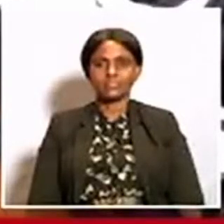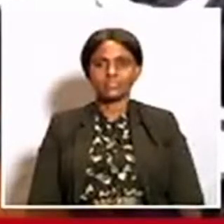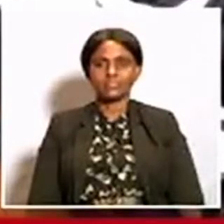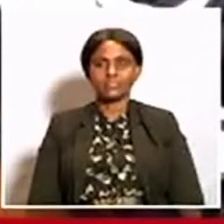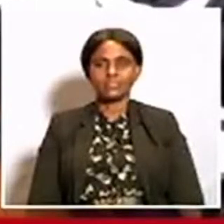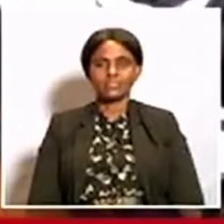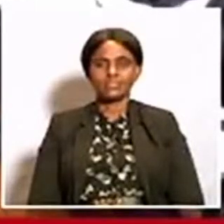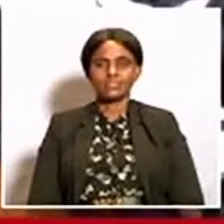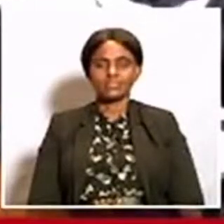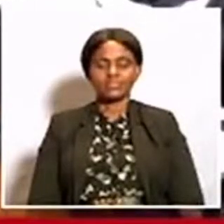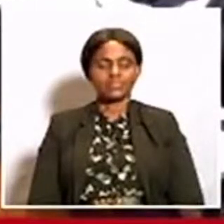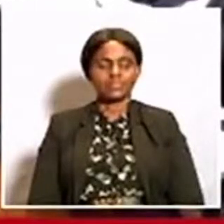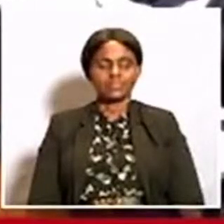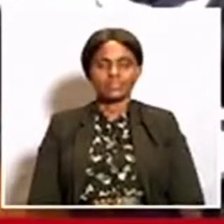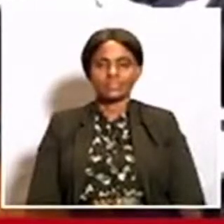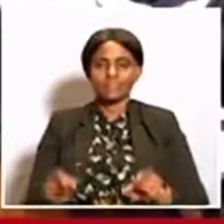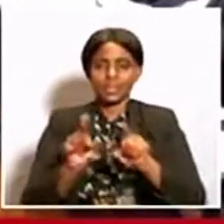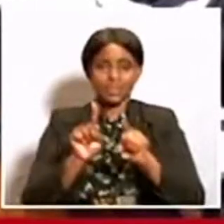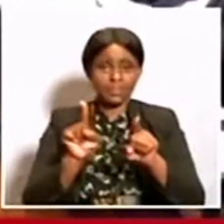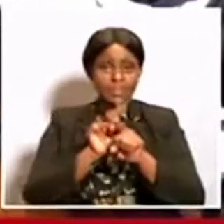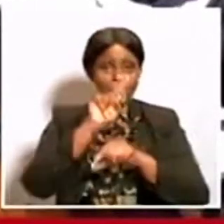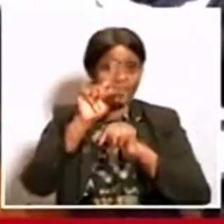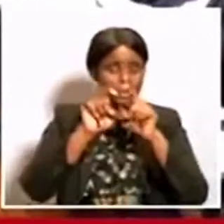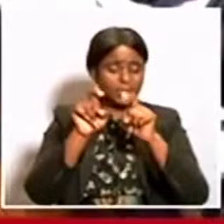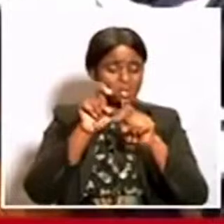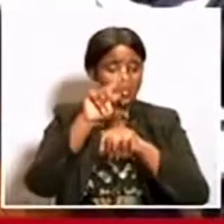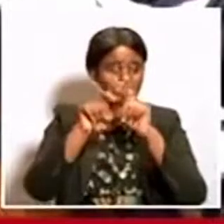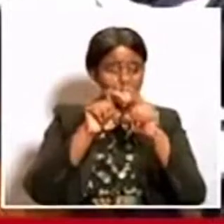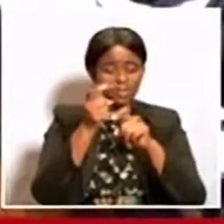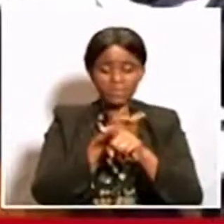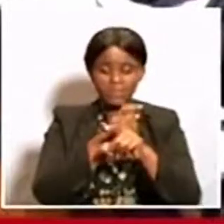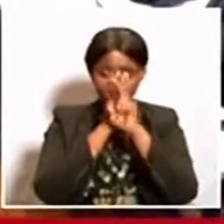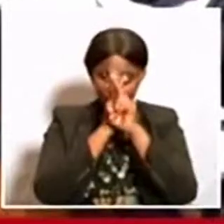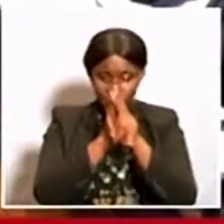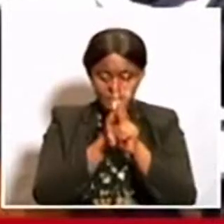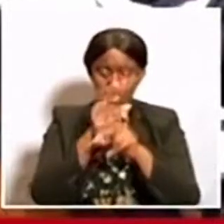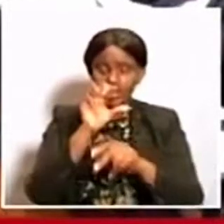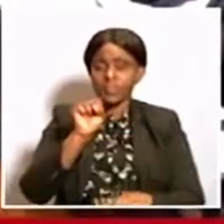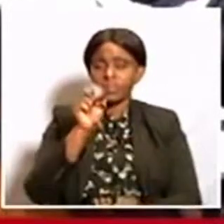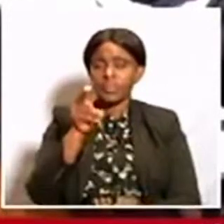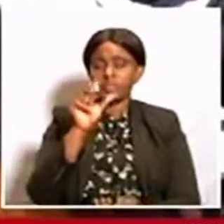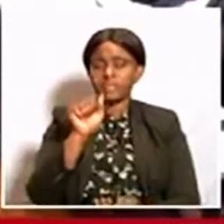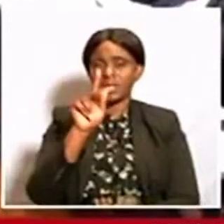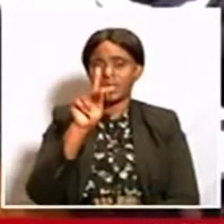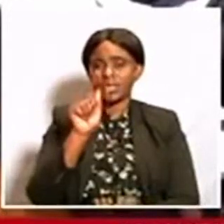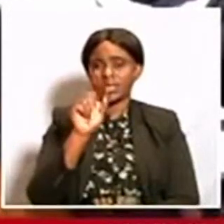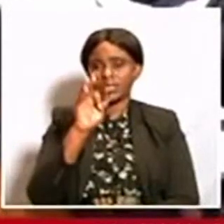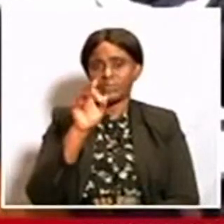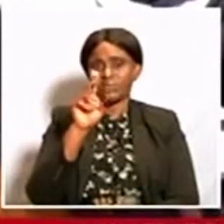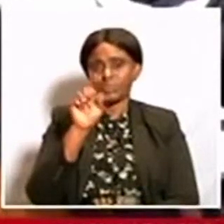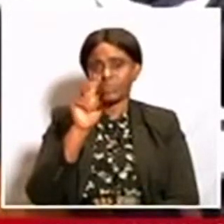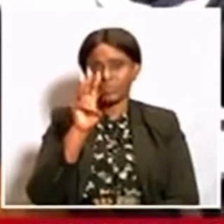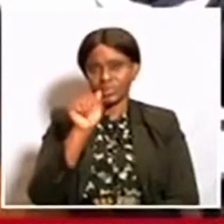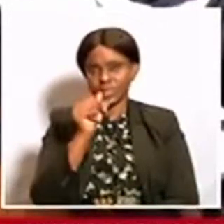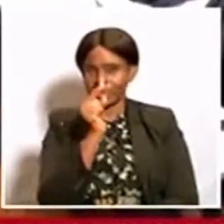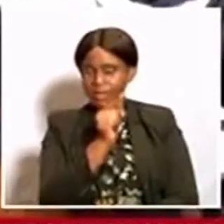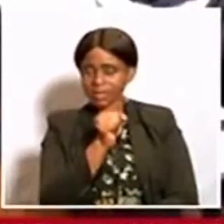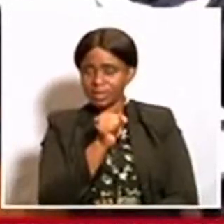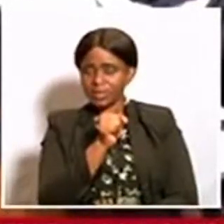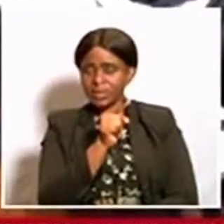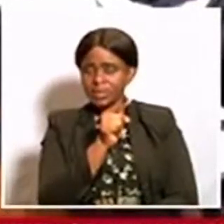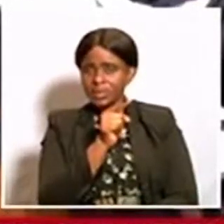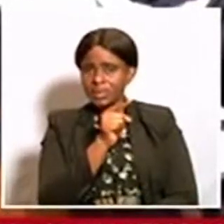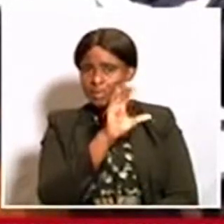Yeah. Follow up On the same? The question from Honorable Shakafuswa. Let me see. Yes. The question from